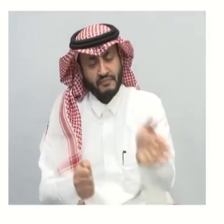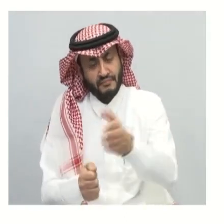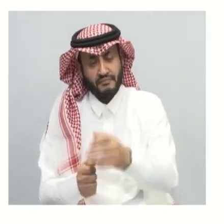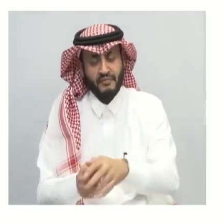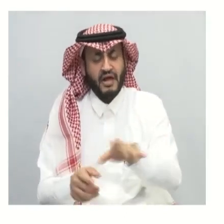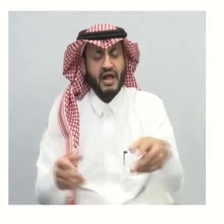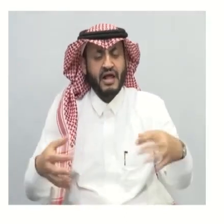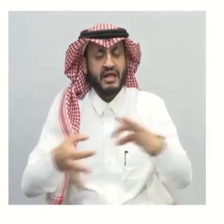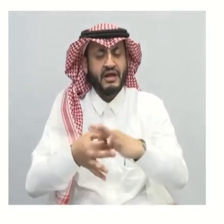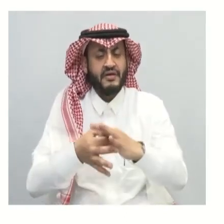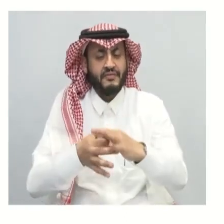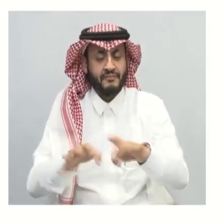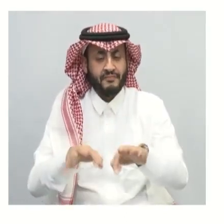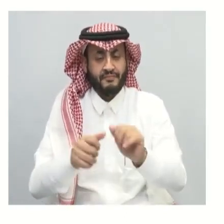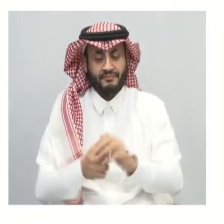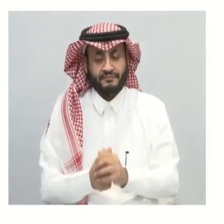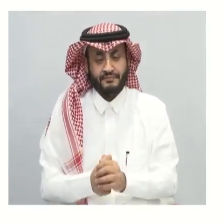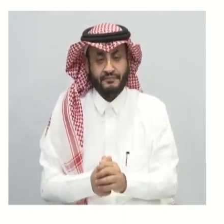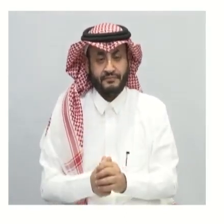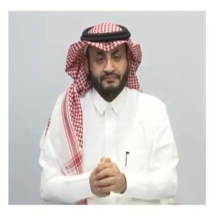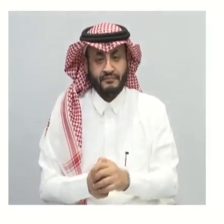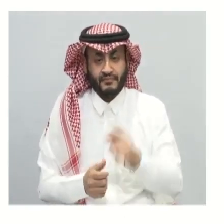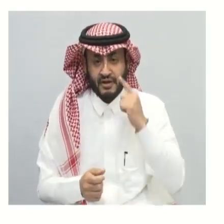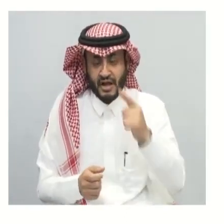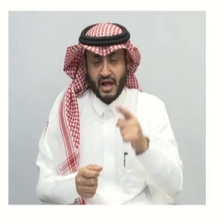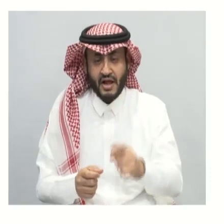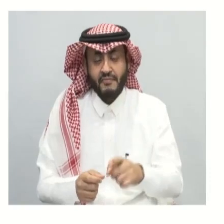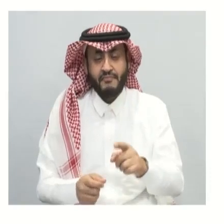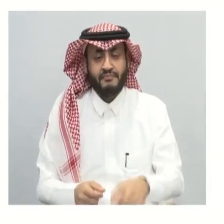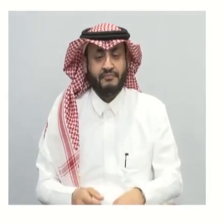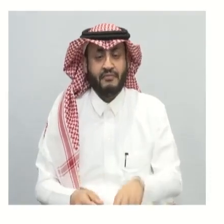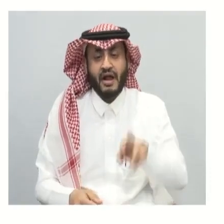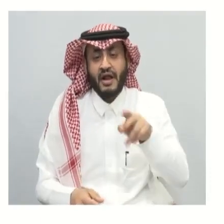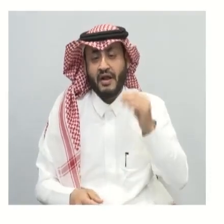to computer. So it happened to my sister, or we can